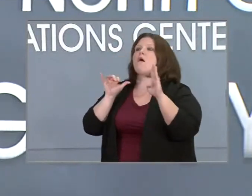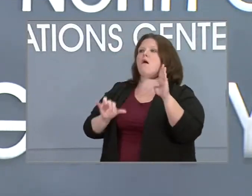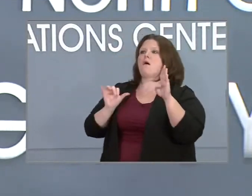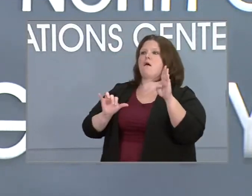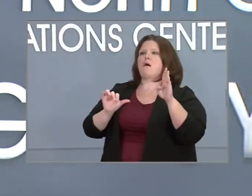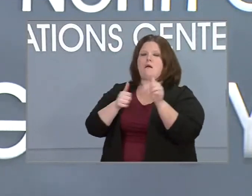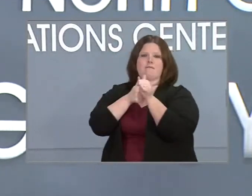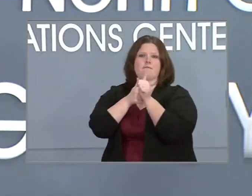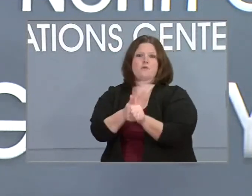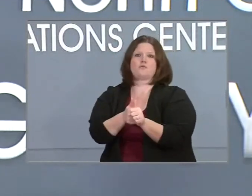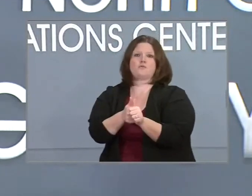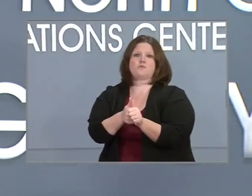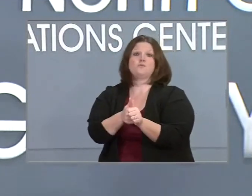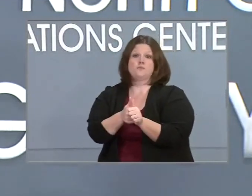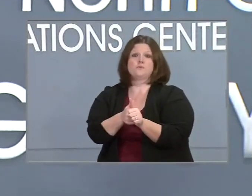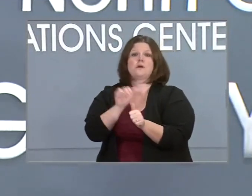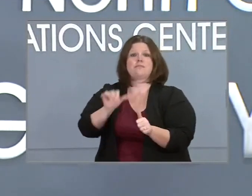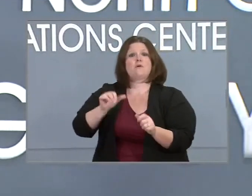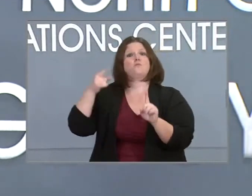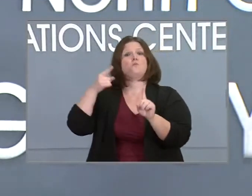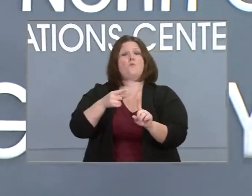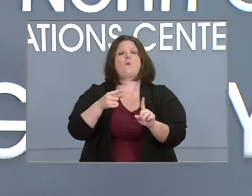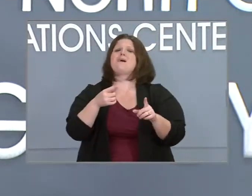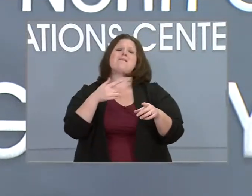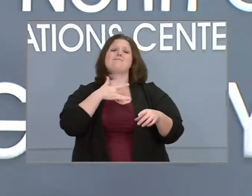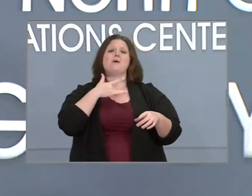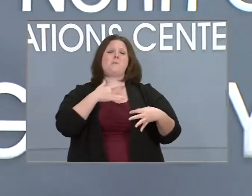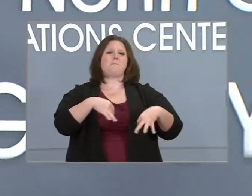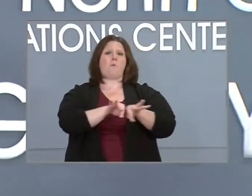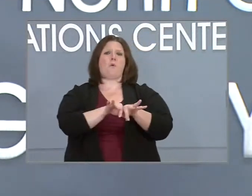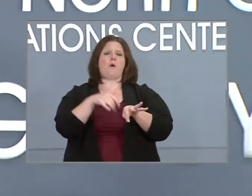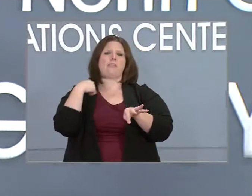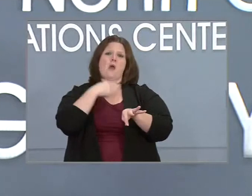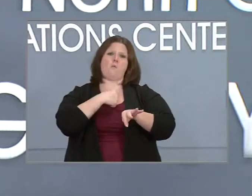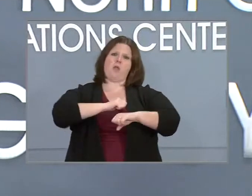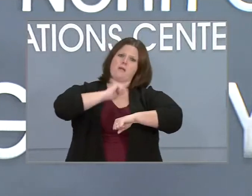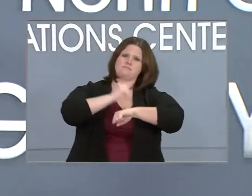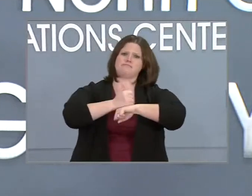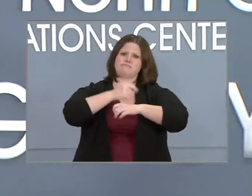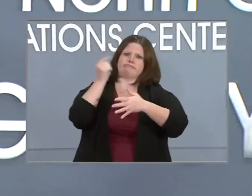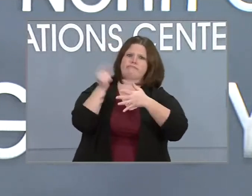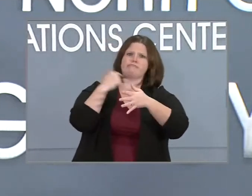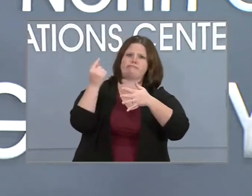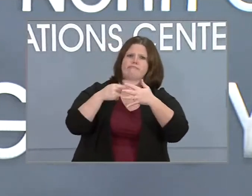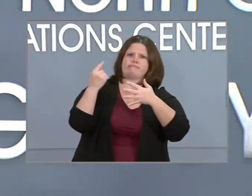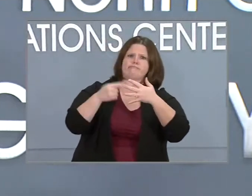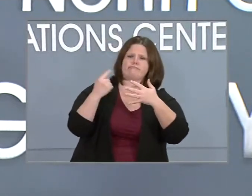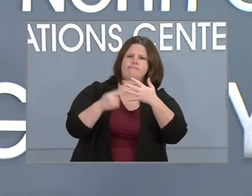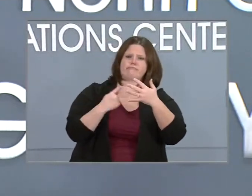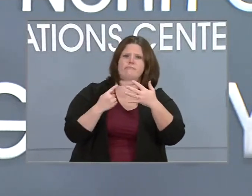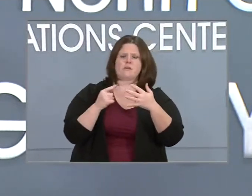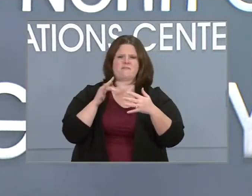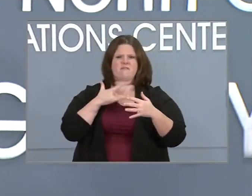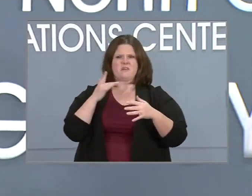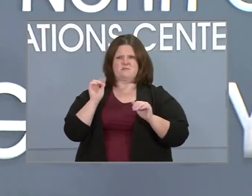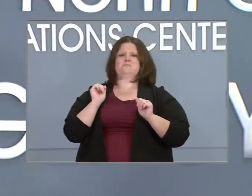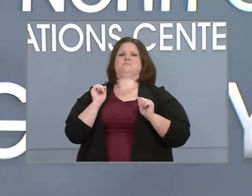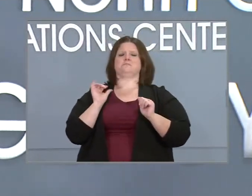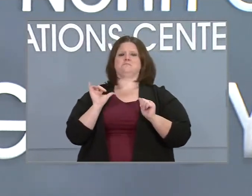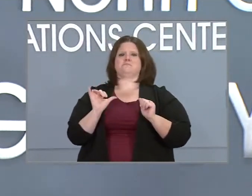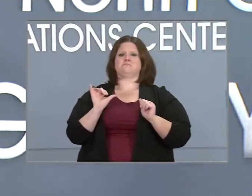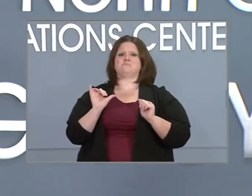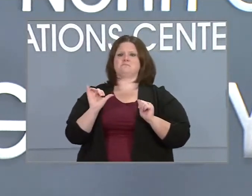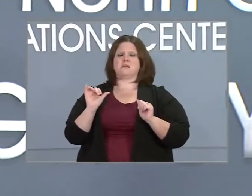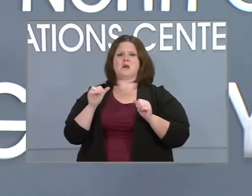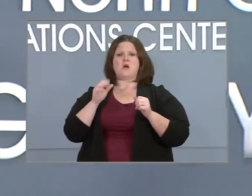think it's important that we not put things into place that's going to detract from